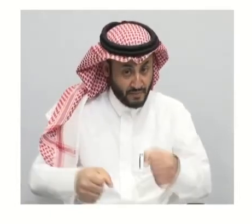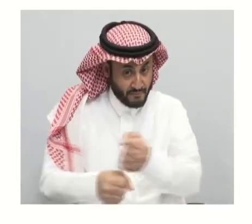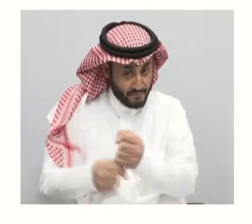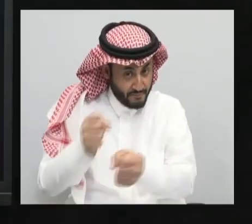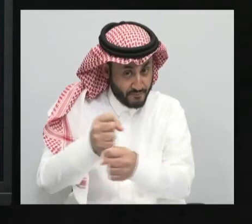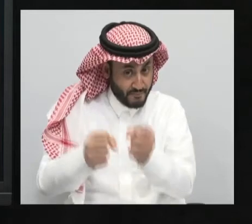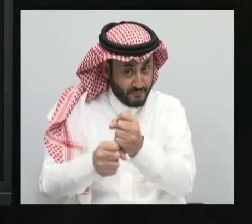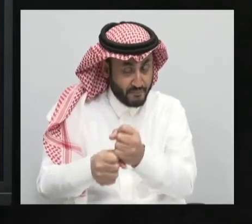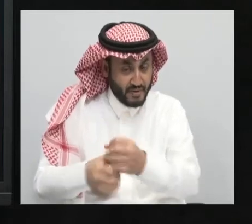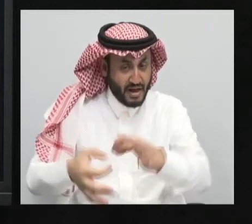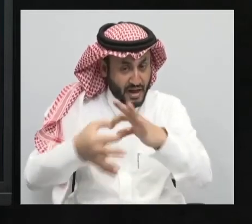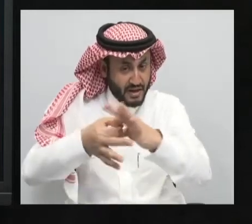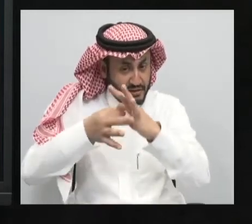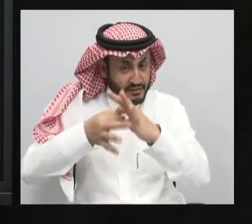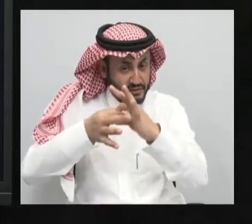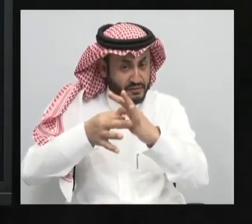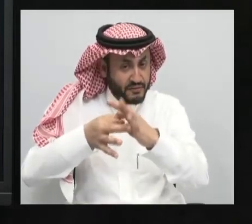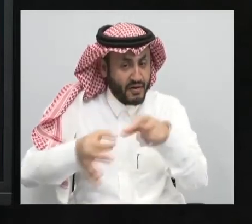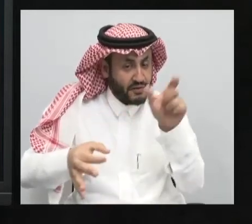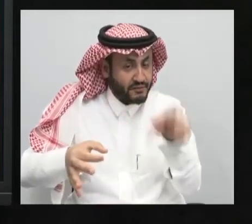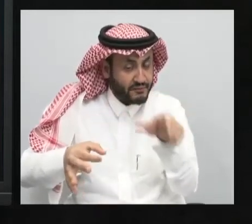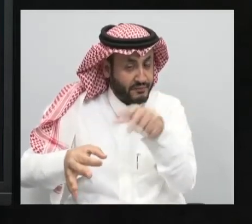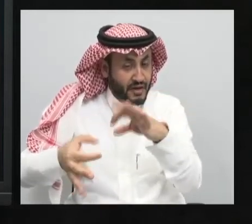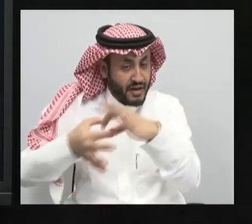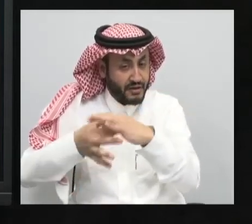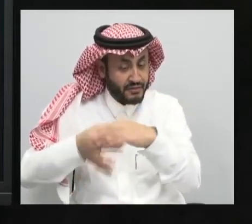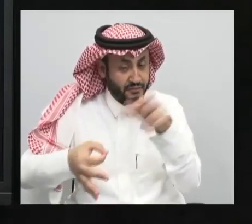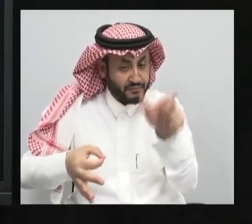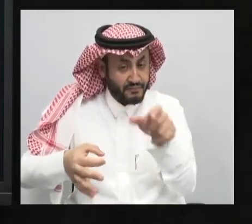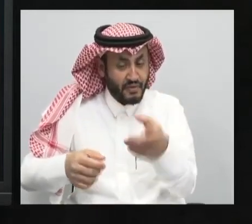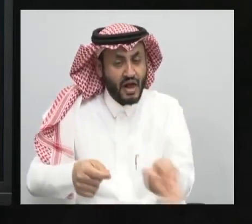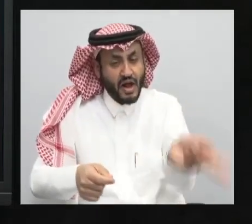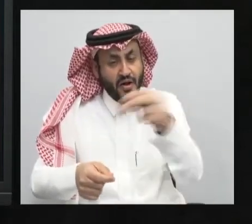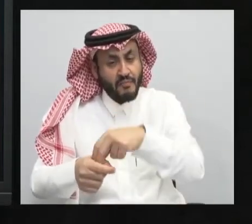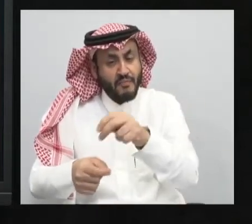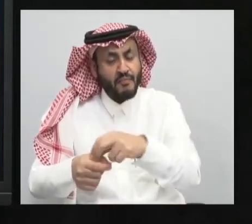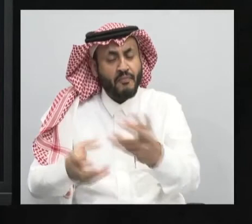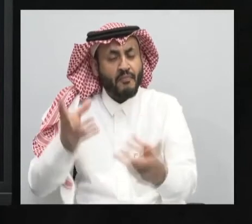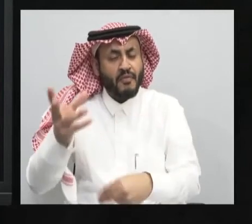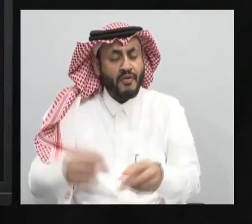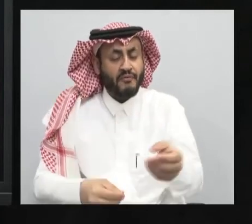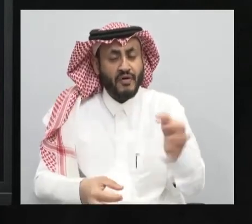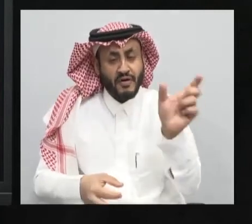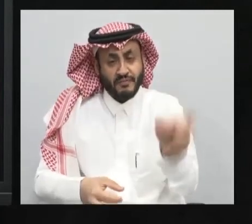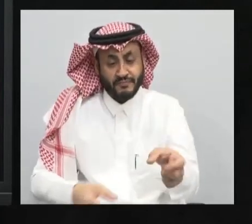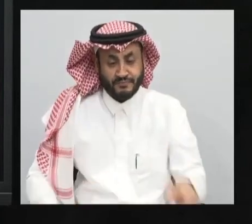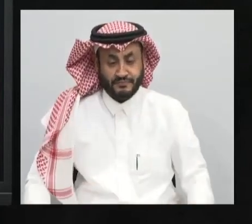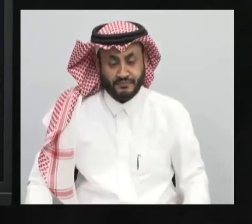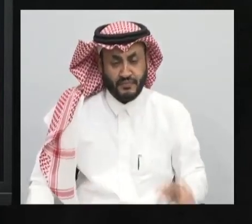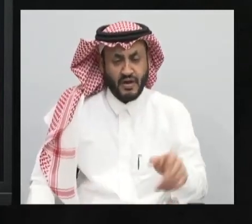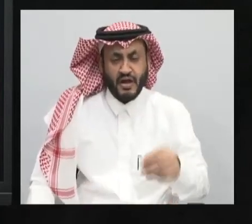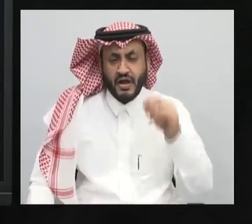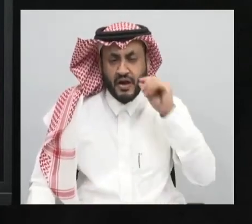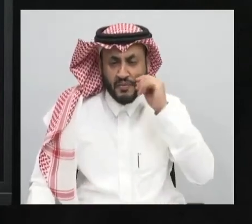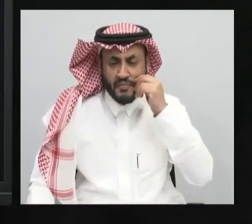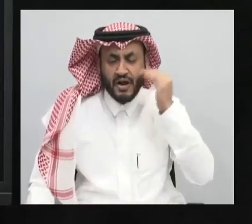remember? Who, it's a relative pronoun. We use it to give more information. So we have the person, the man, the